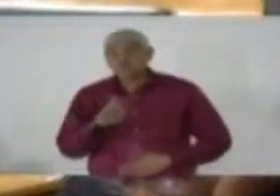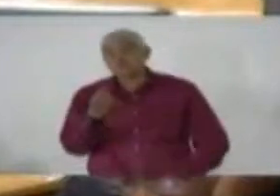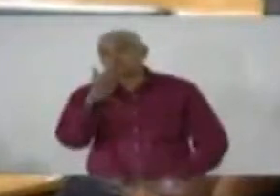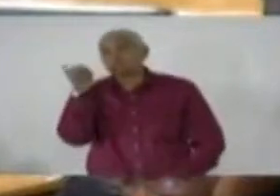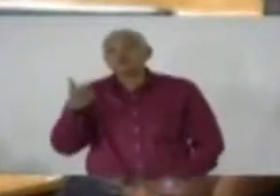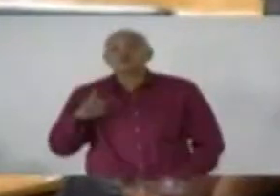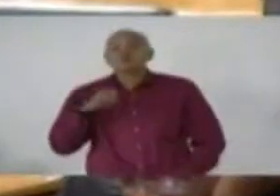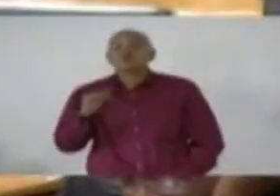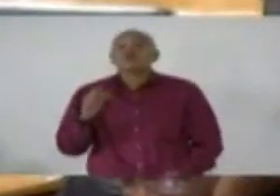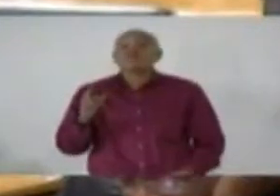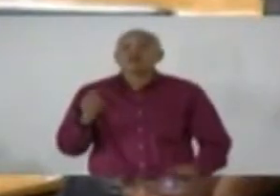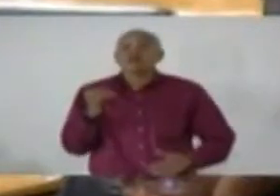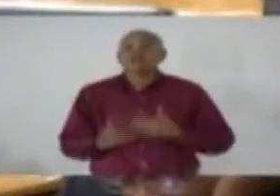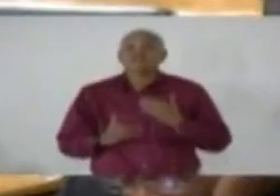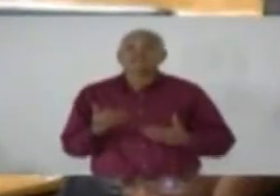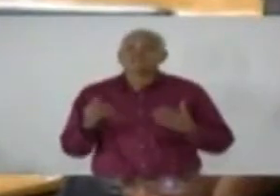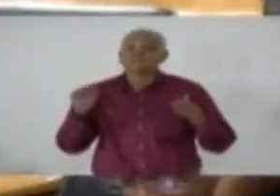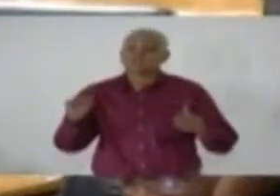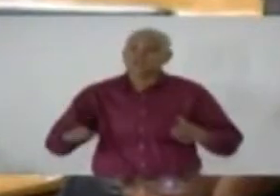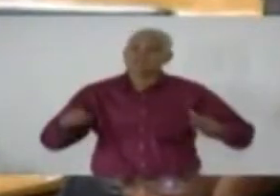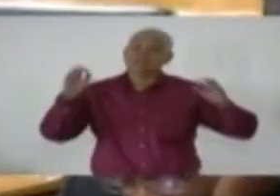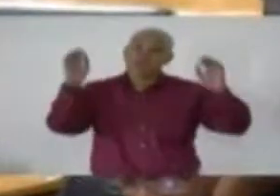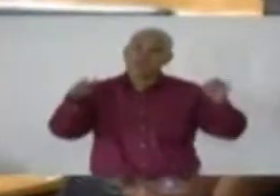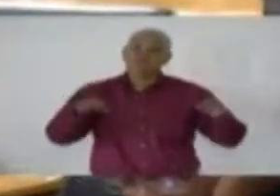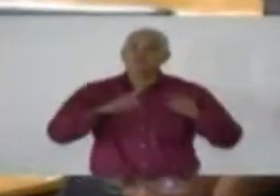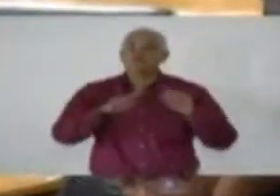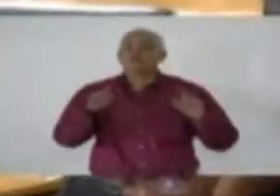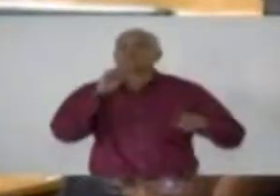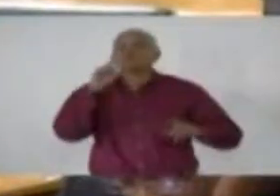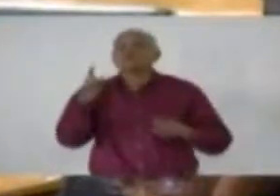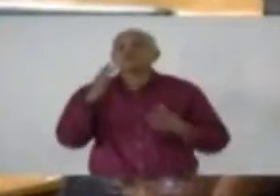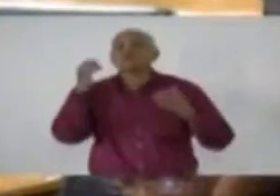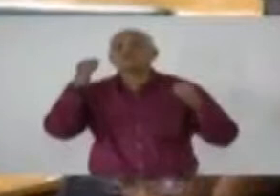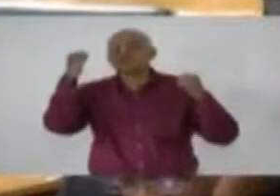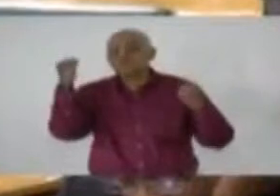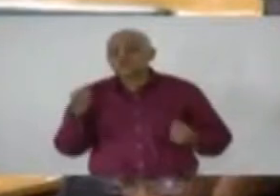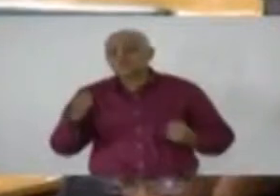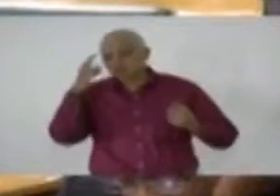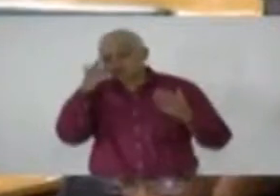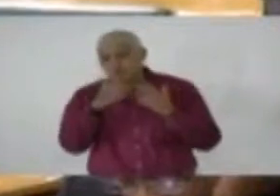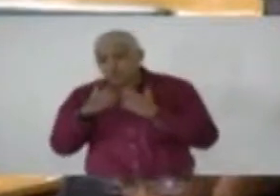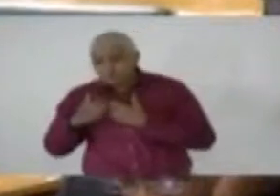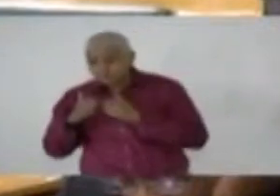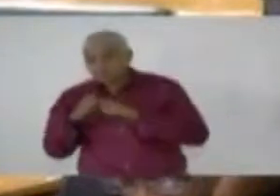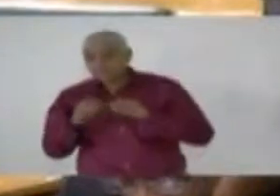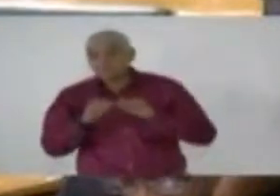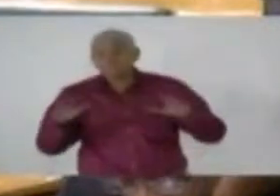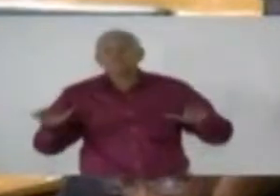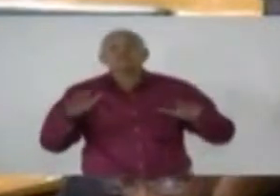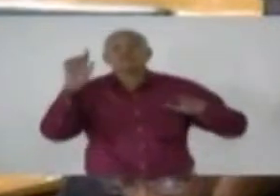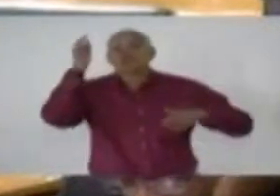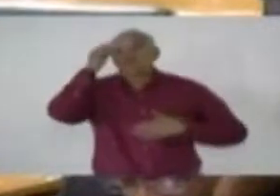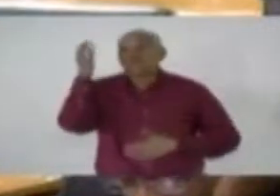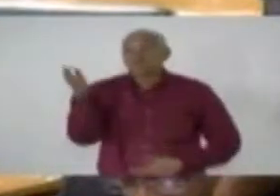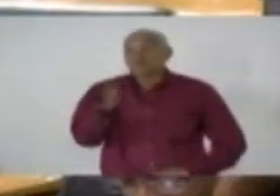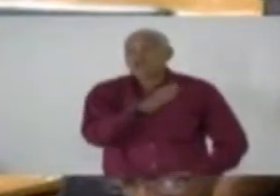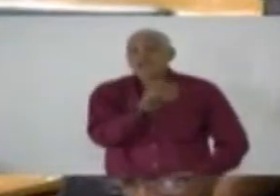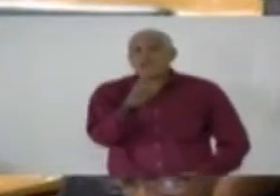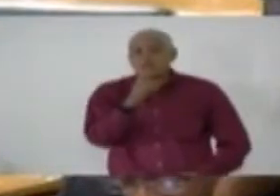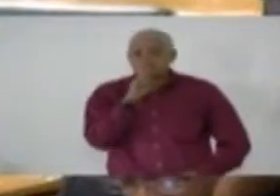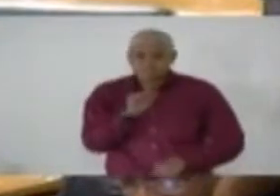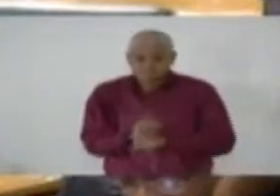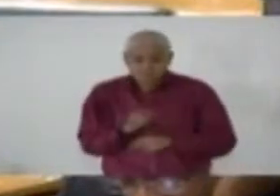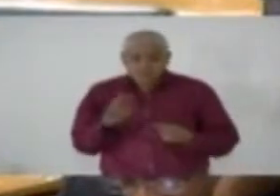we want to get it done faster? Absolutely. But there is substantial cooperation across the lines of government to get it